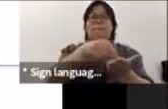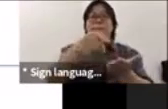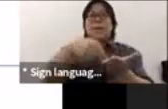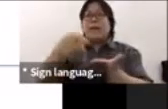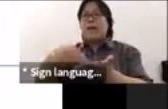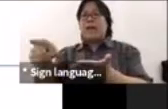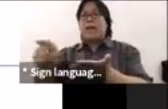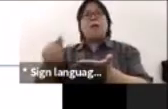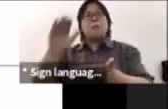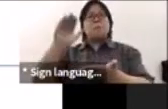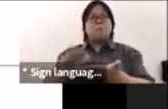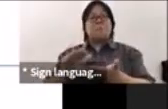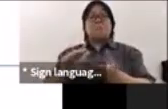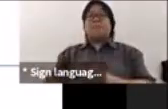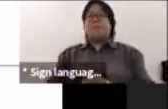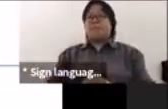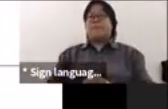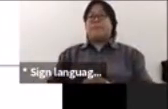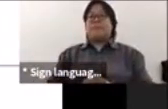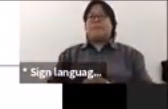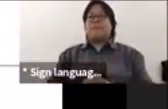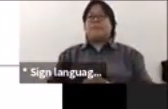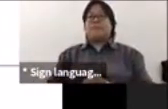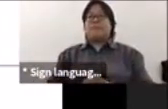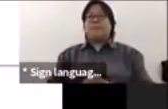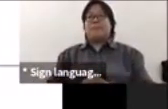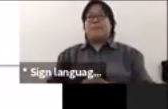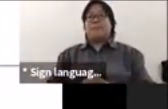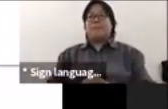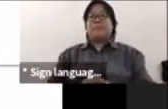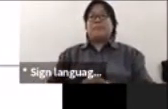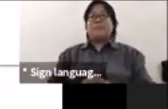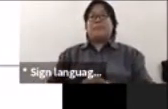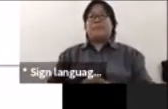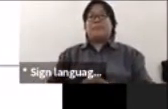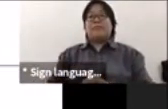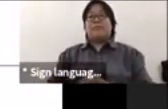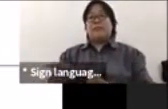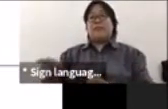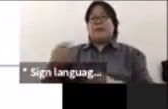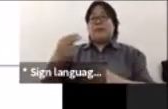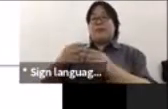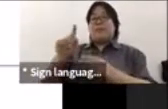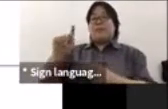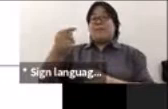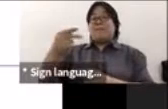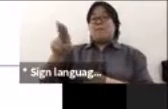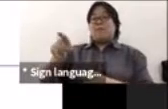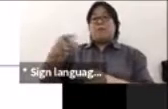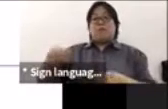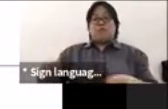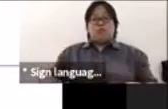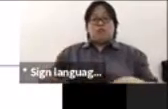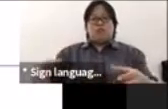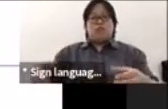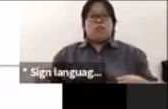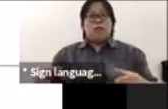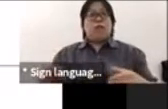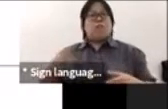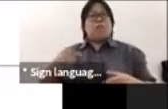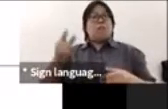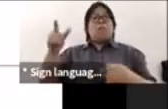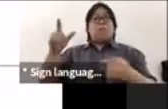capabilities. At Tools, a wheelchair user, she said, I got a government